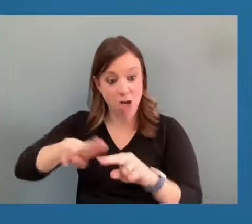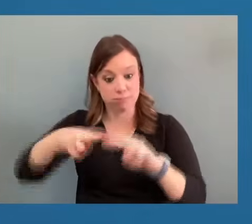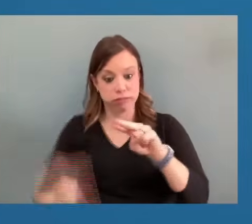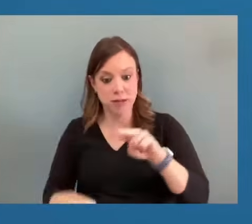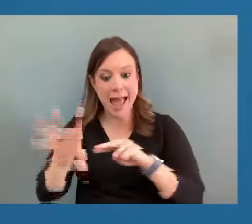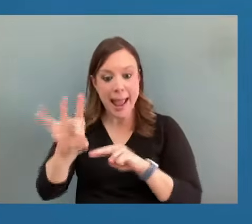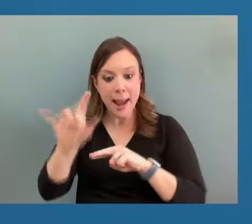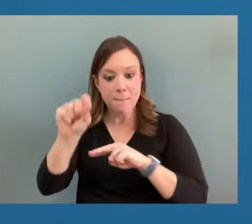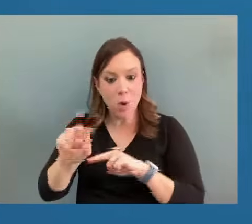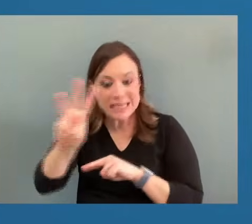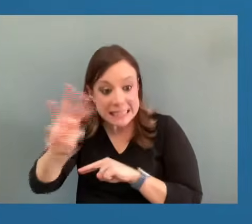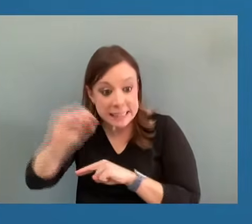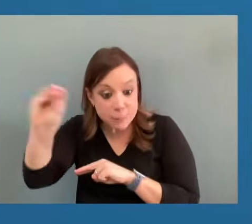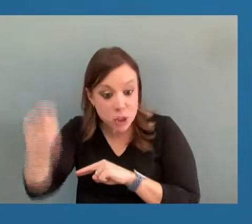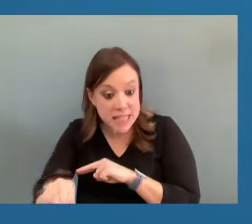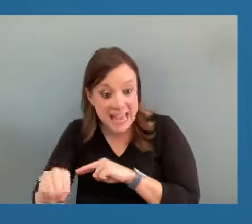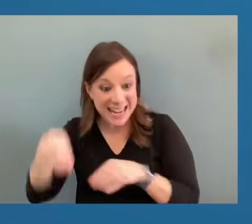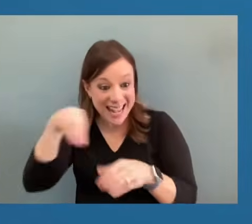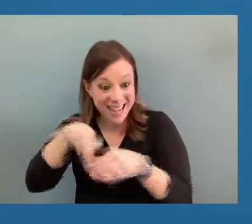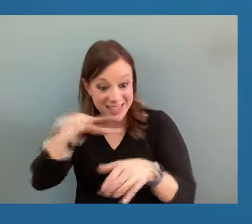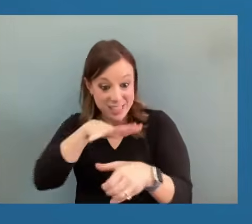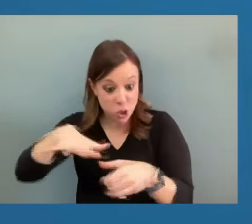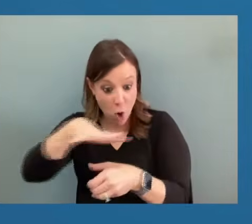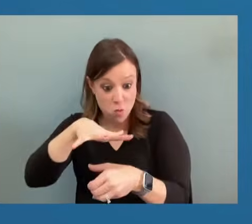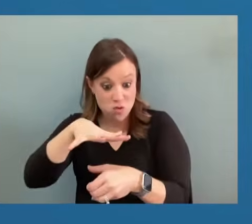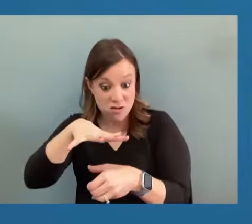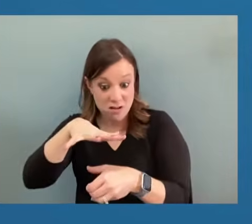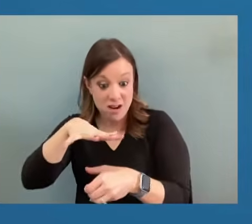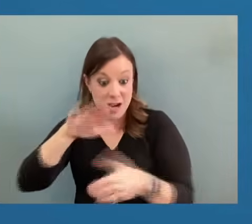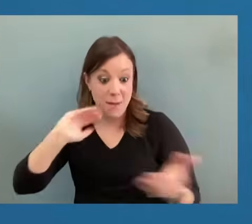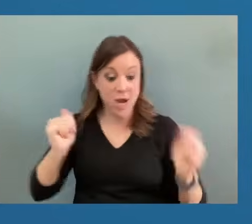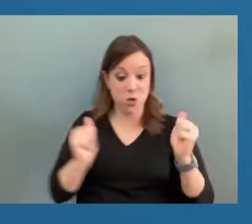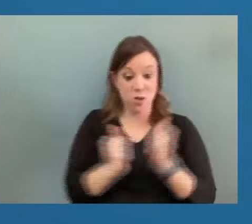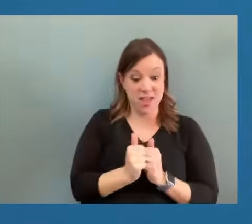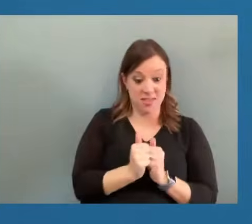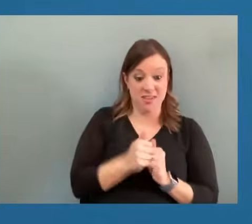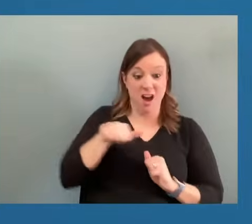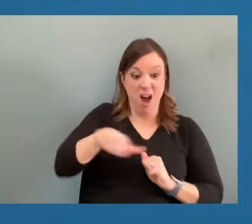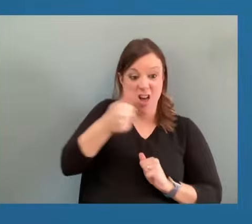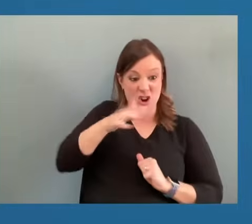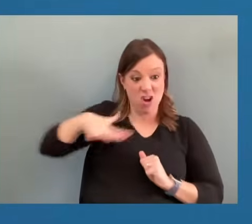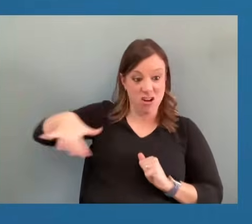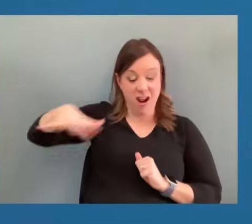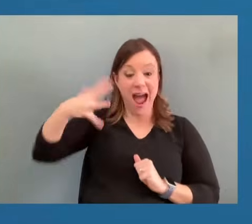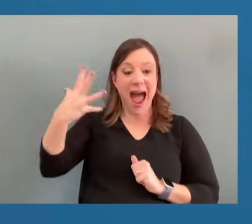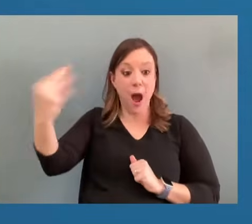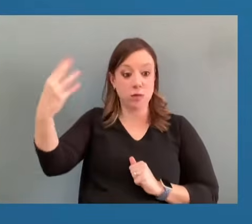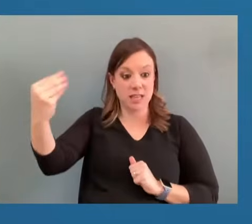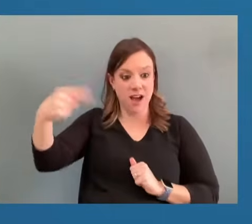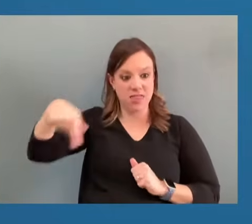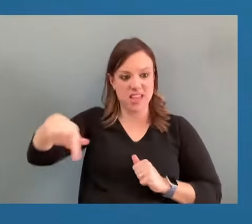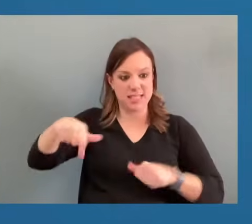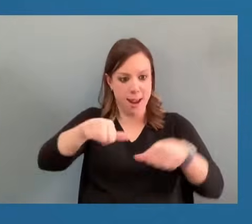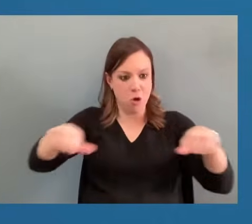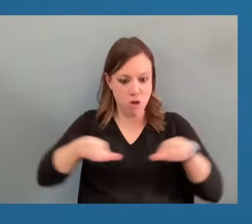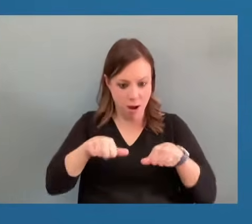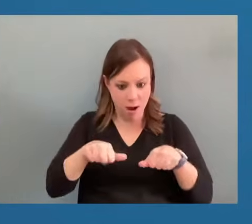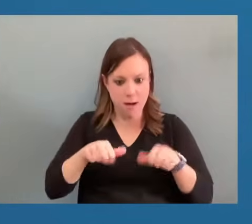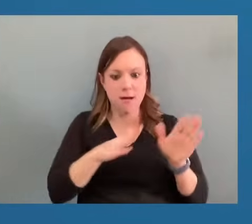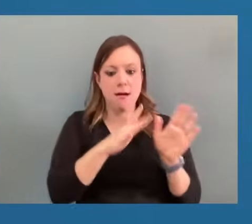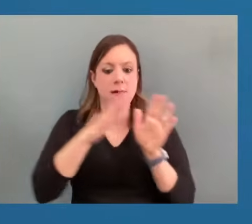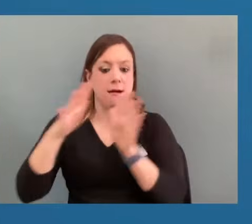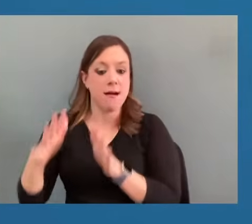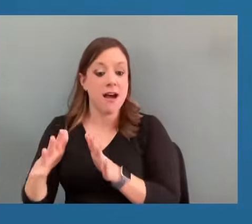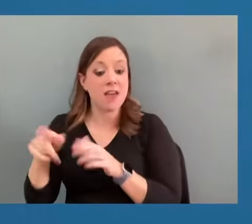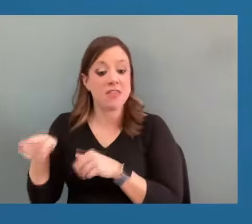than places outside of the zone. Congestion pricing has delivered benefits not only to Manhattan, but also throughout the